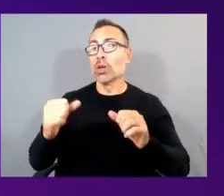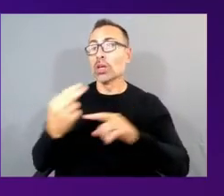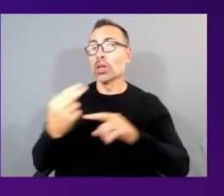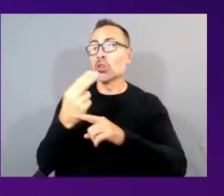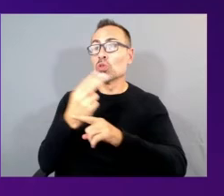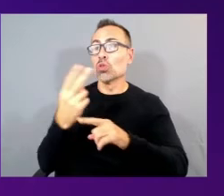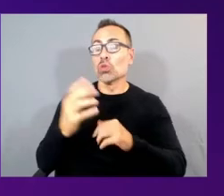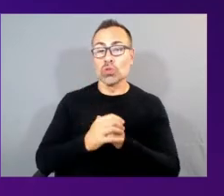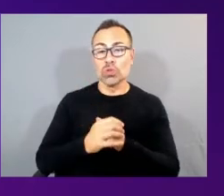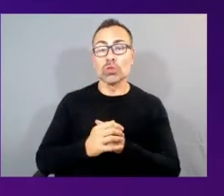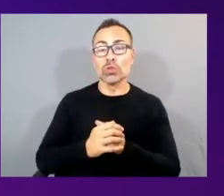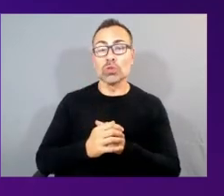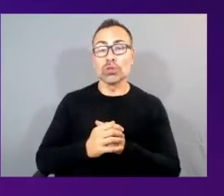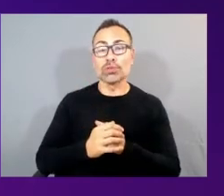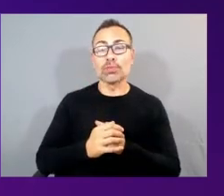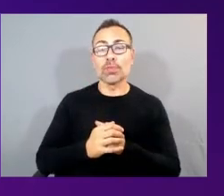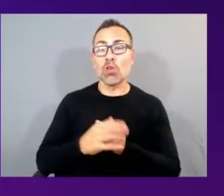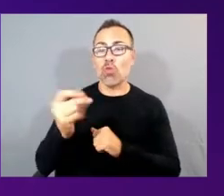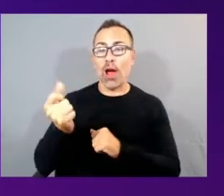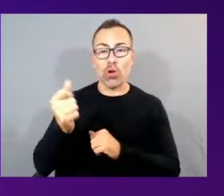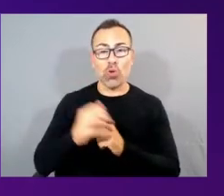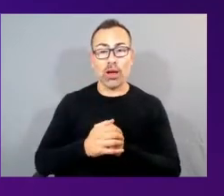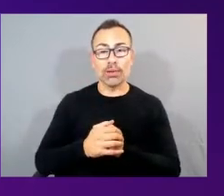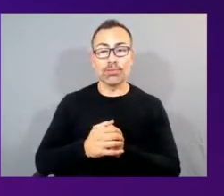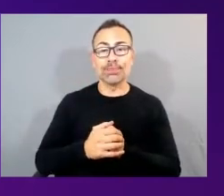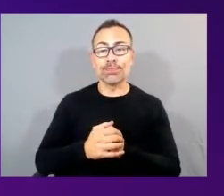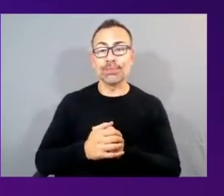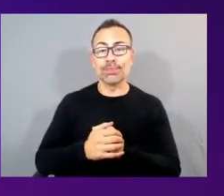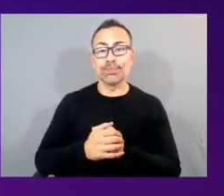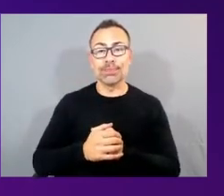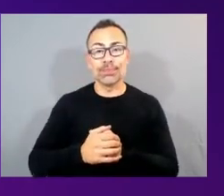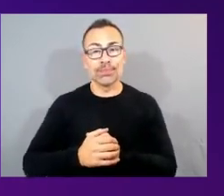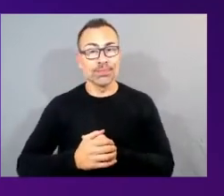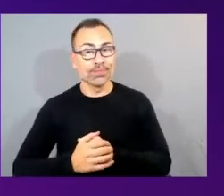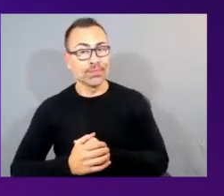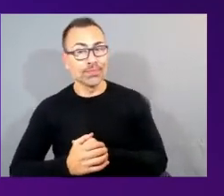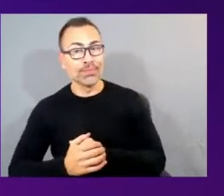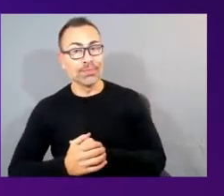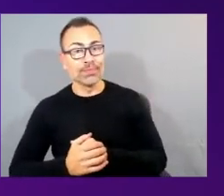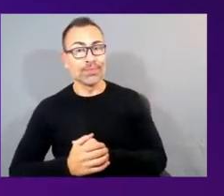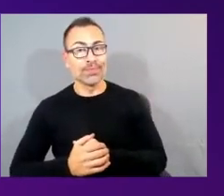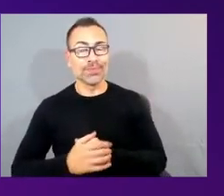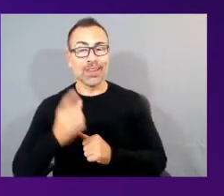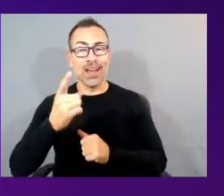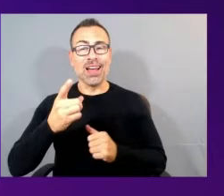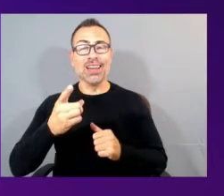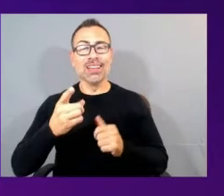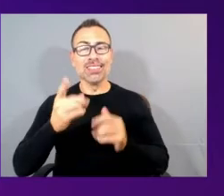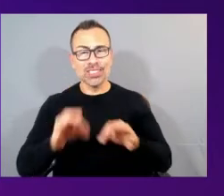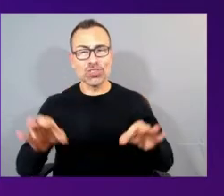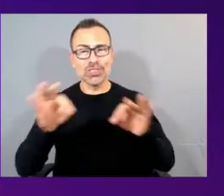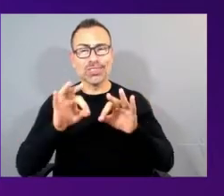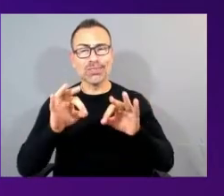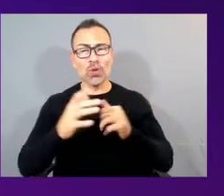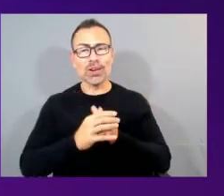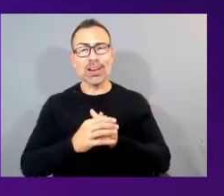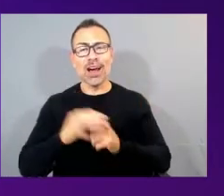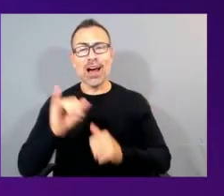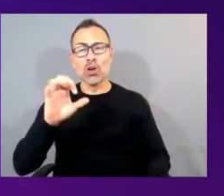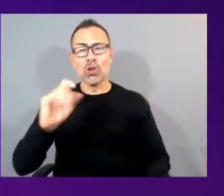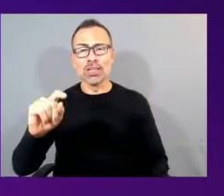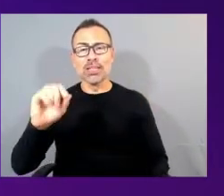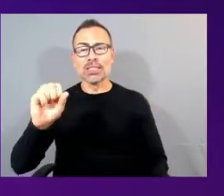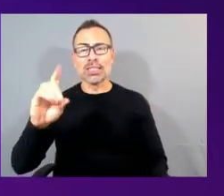Great to hear how AWS IoT Sitewise has played a critical role in your digital production